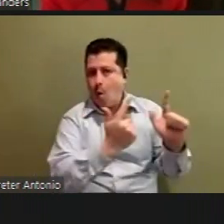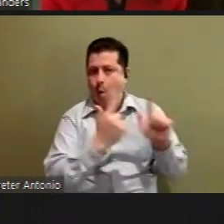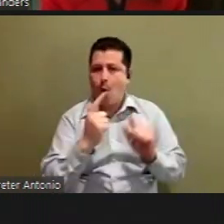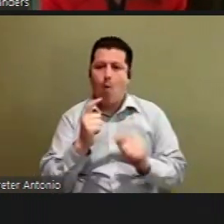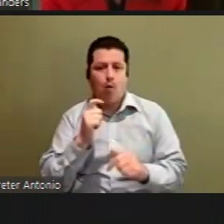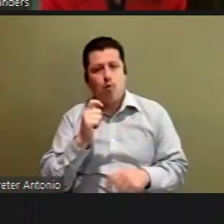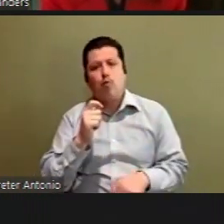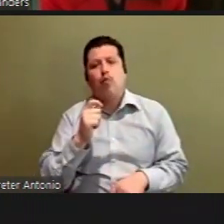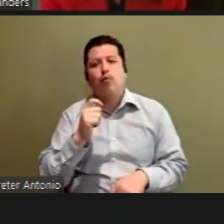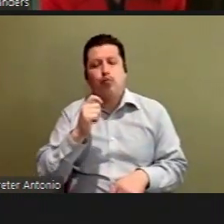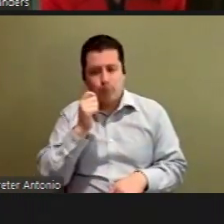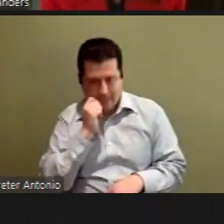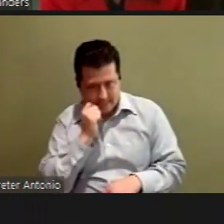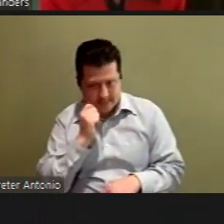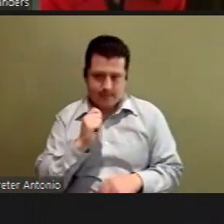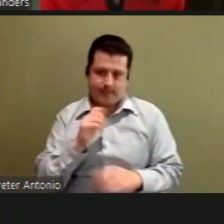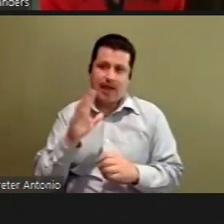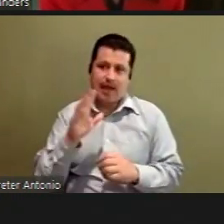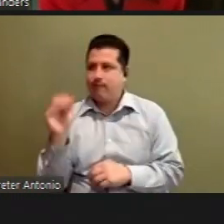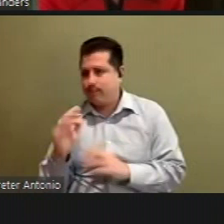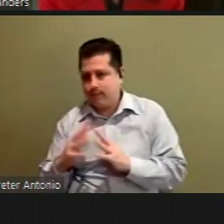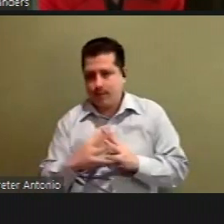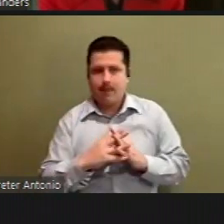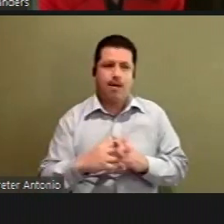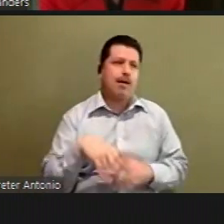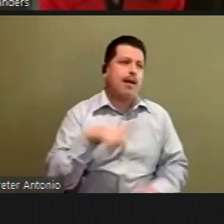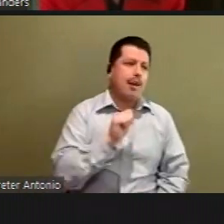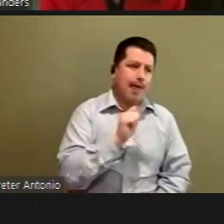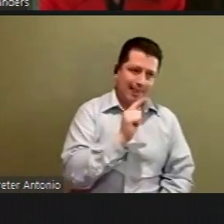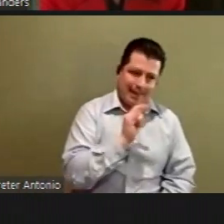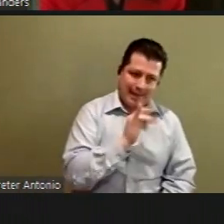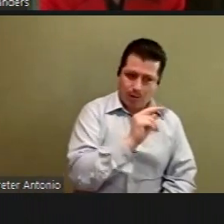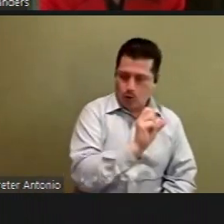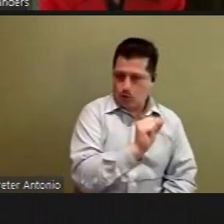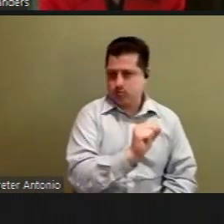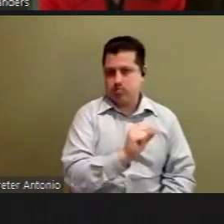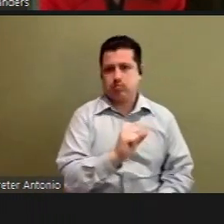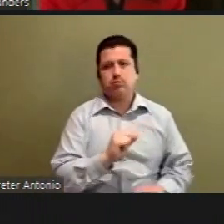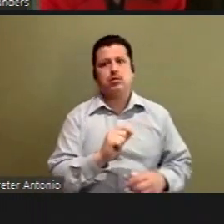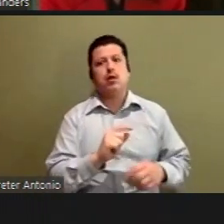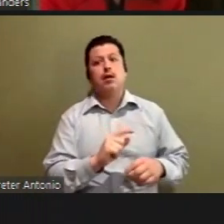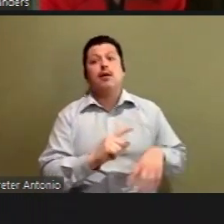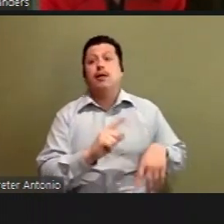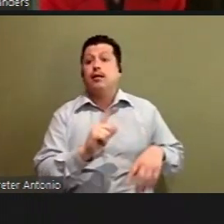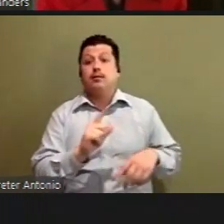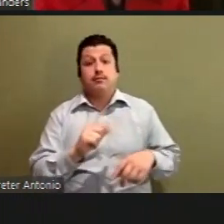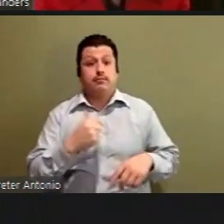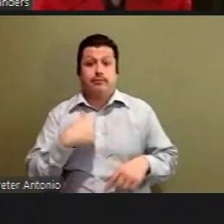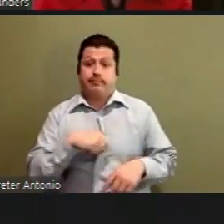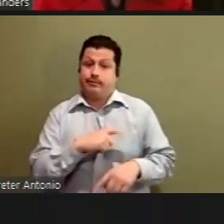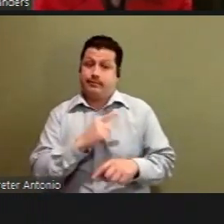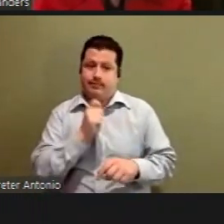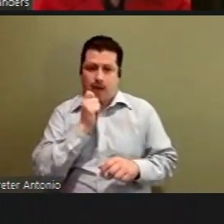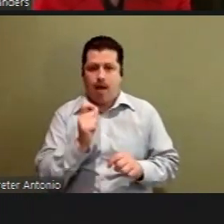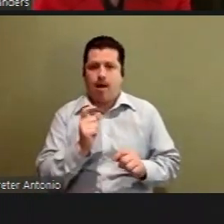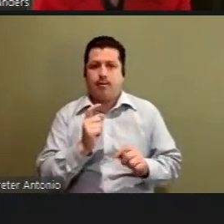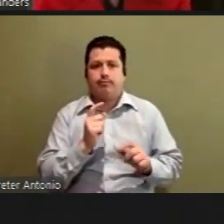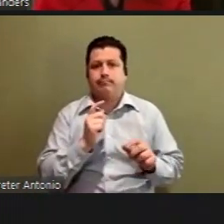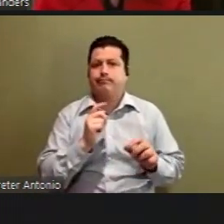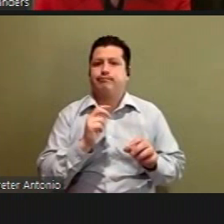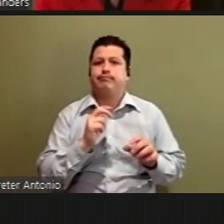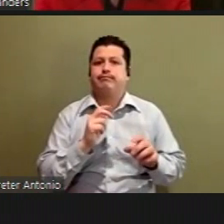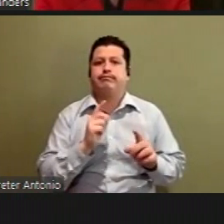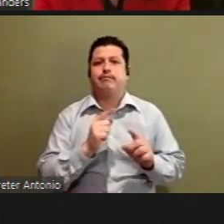tested on the Latino population. It's not something where we were excluded from or got a different type of vaccine, or